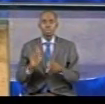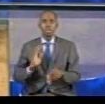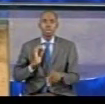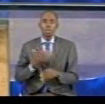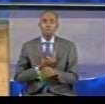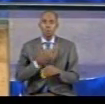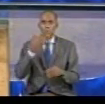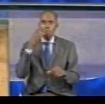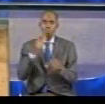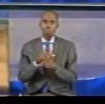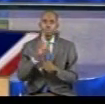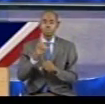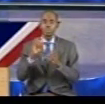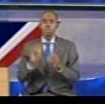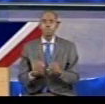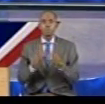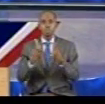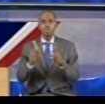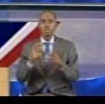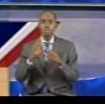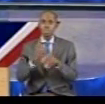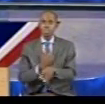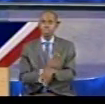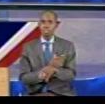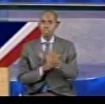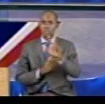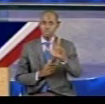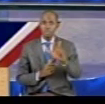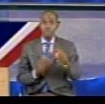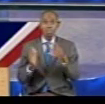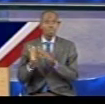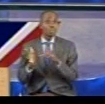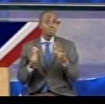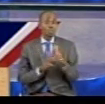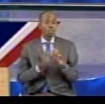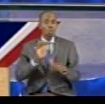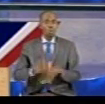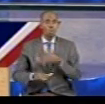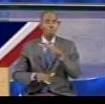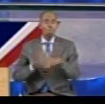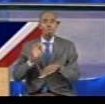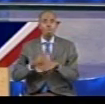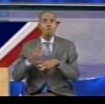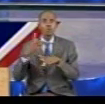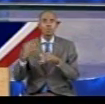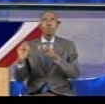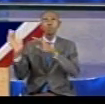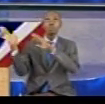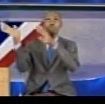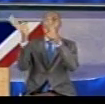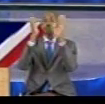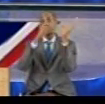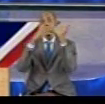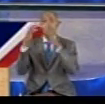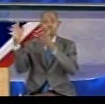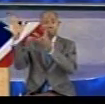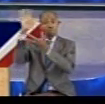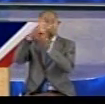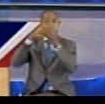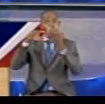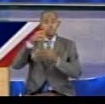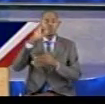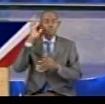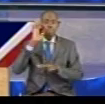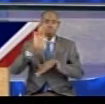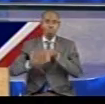promised privilege. Jesus walked on the storm. you will walk on the storms of